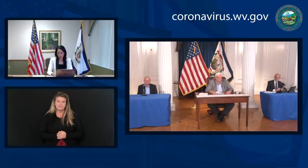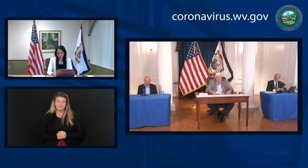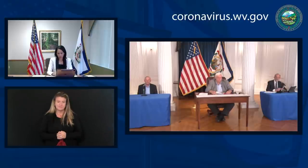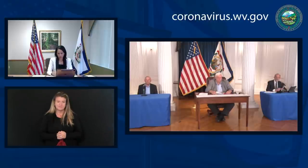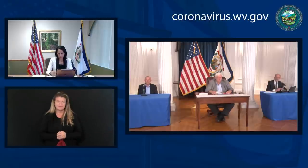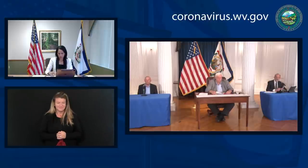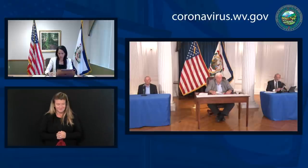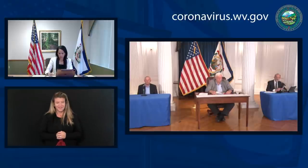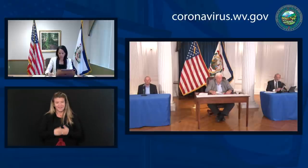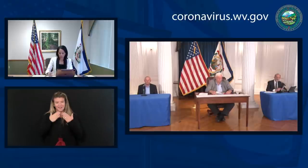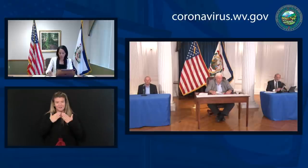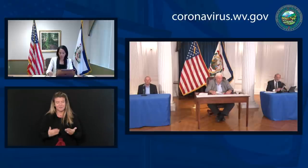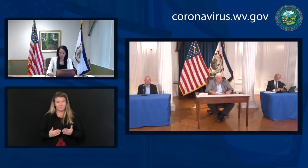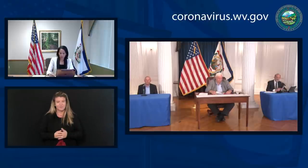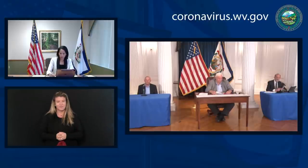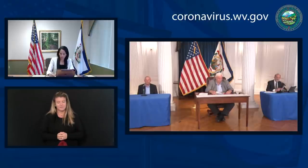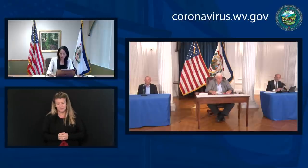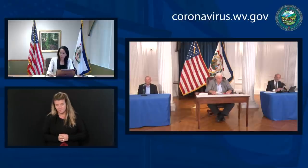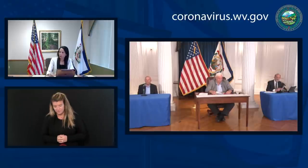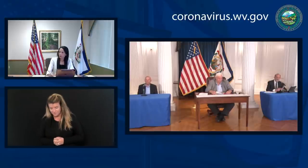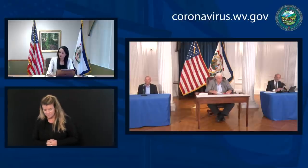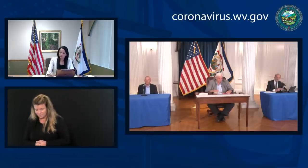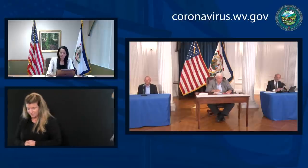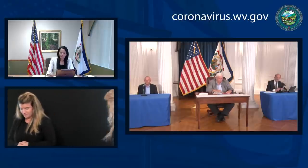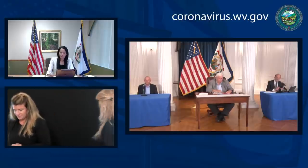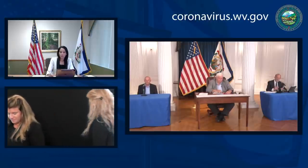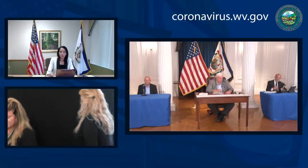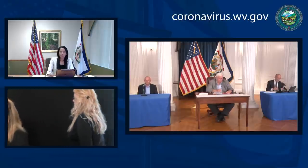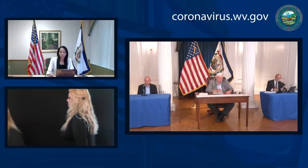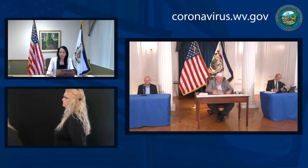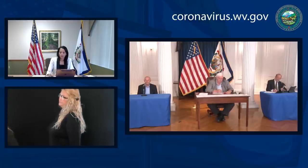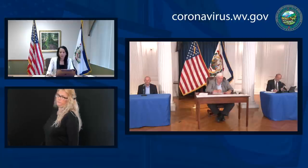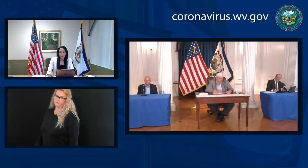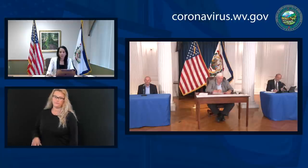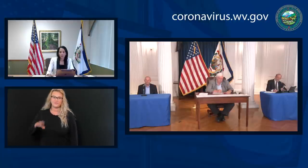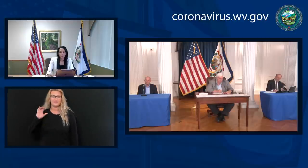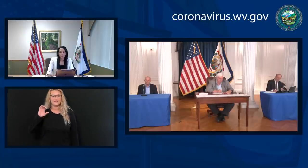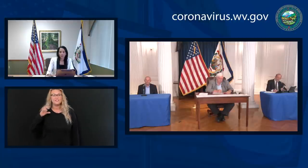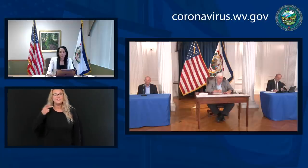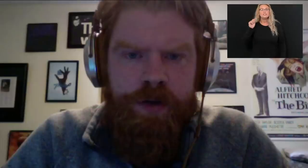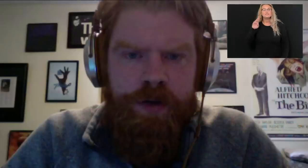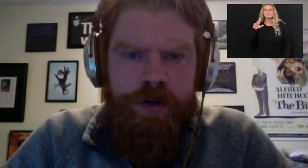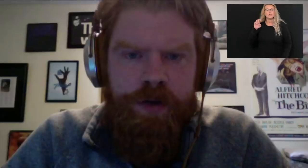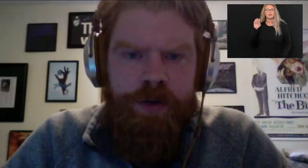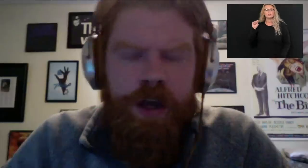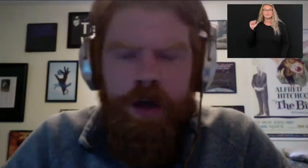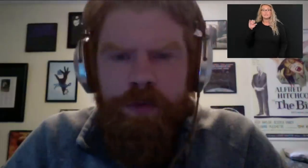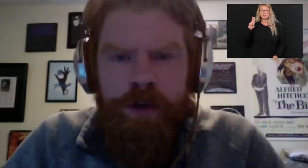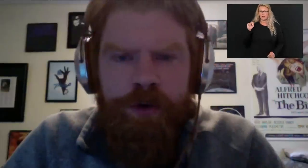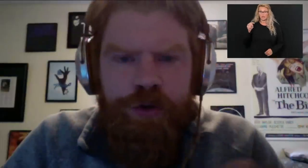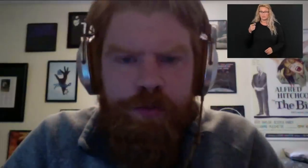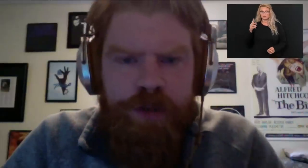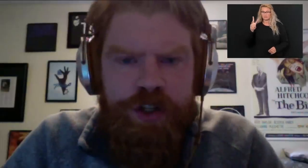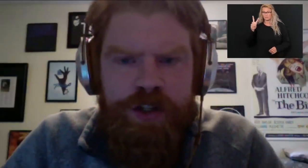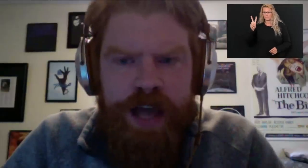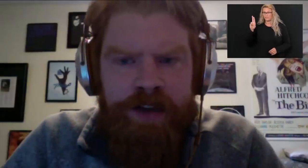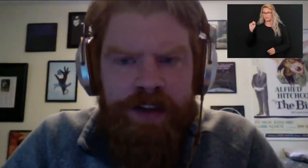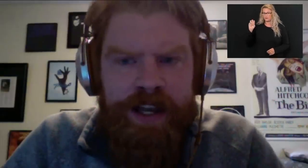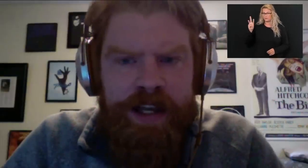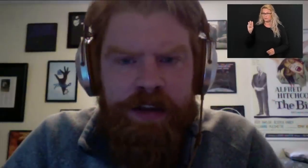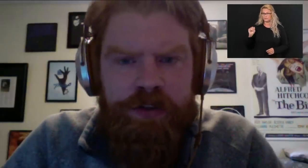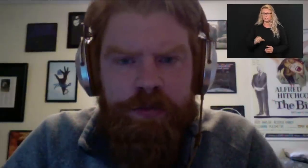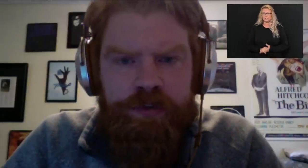All right. Thank you, Lacey. Next to Charles Young with WV News. Hi, this is Charles Young with WV News. Governor, you mentioned